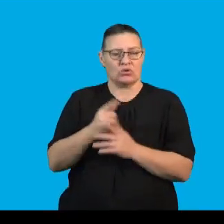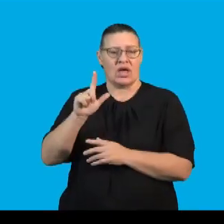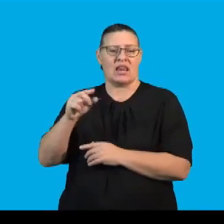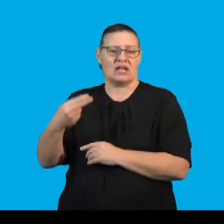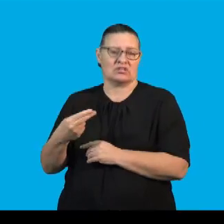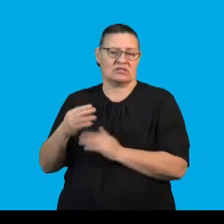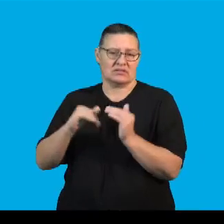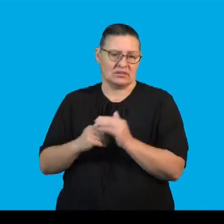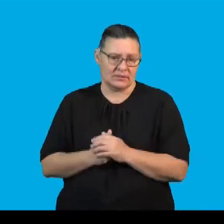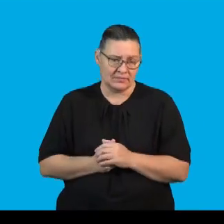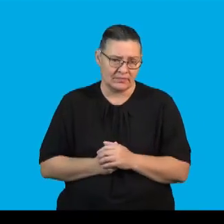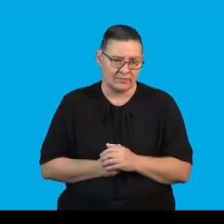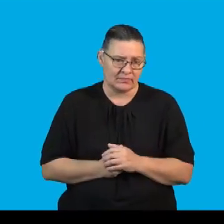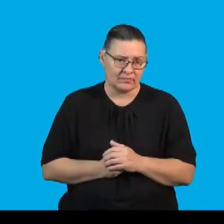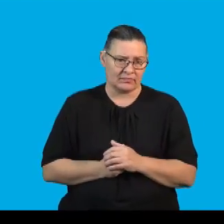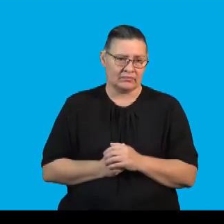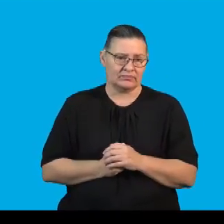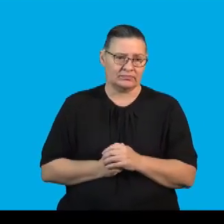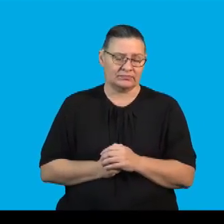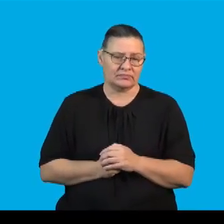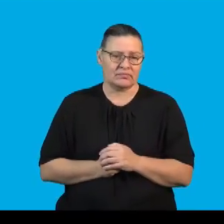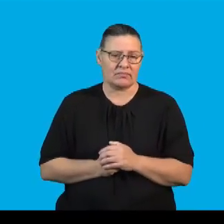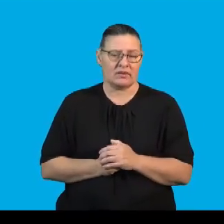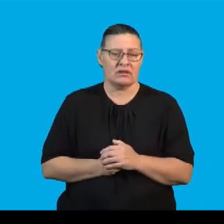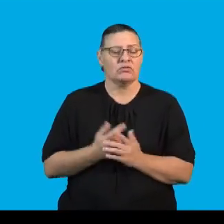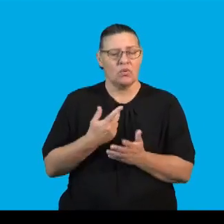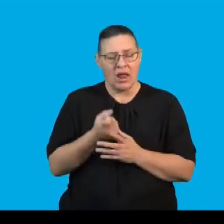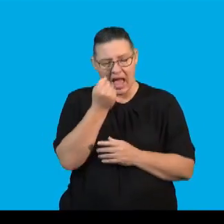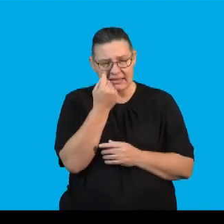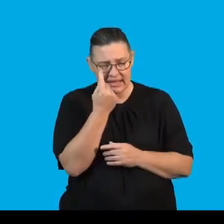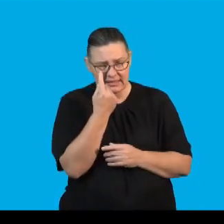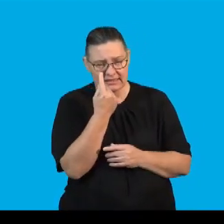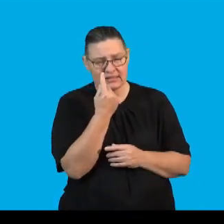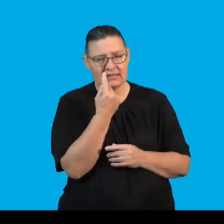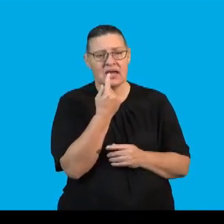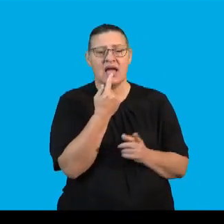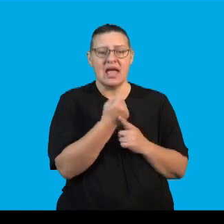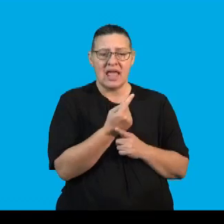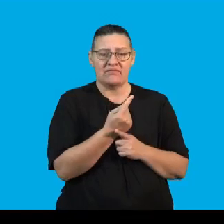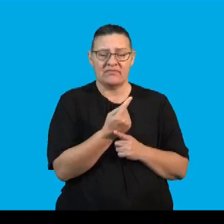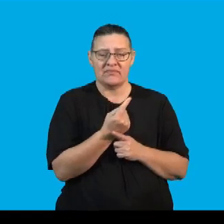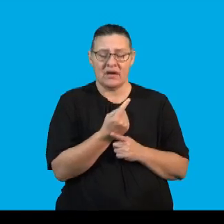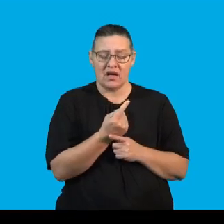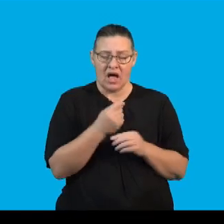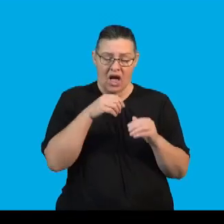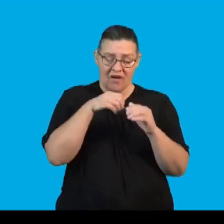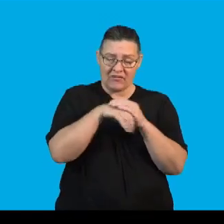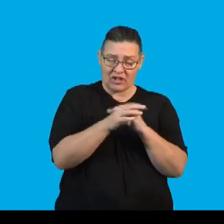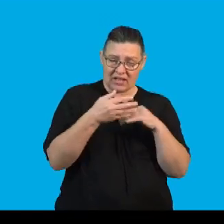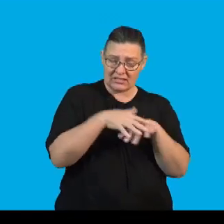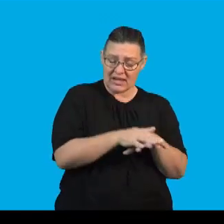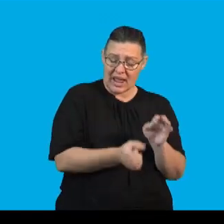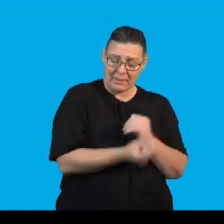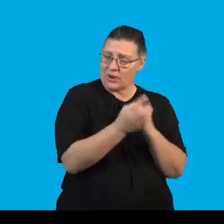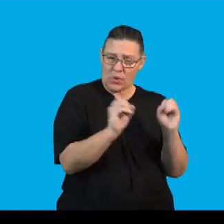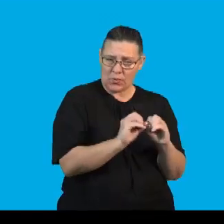It further thickens the endometrium. So you will understand that if fertilization does not